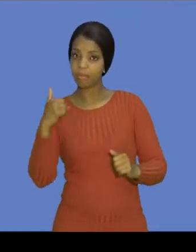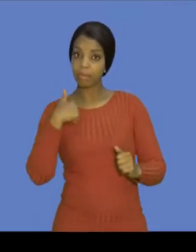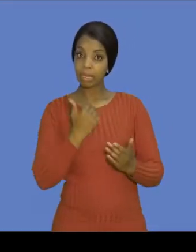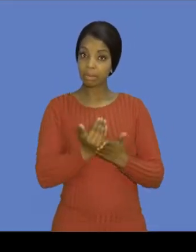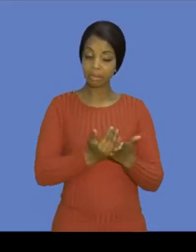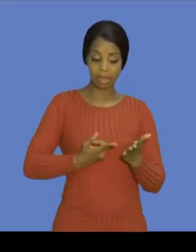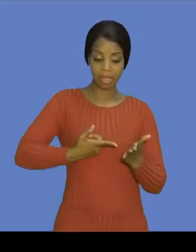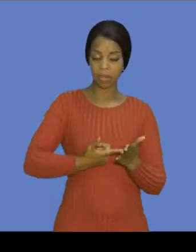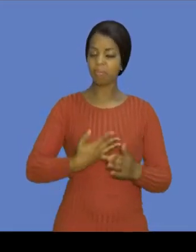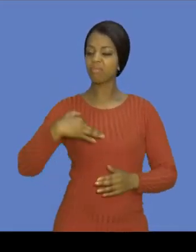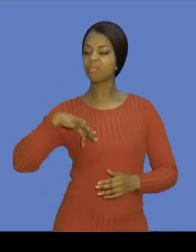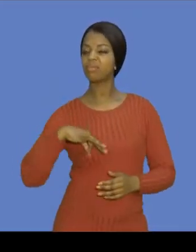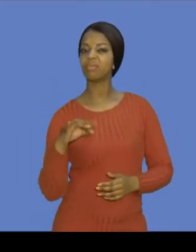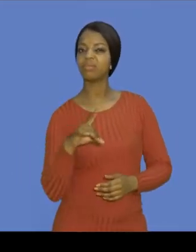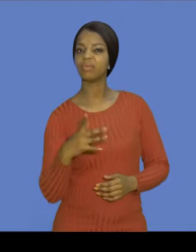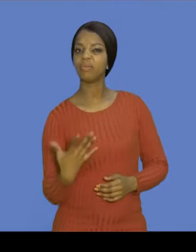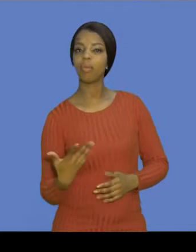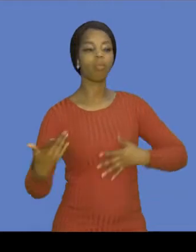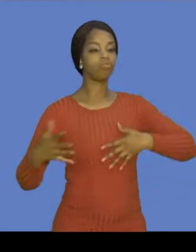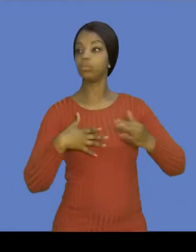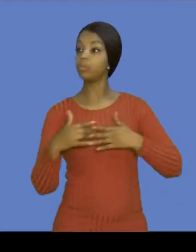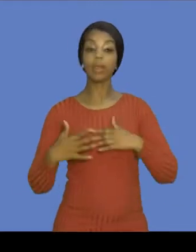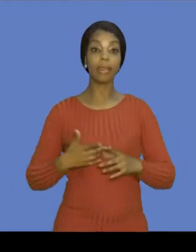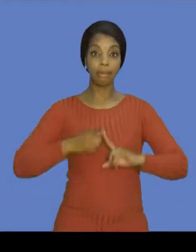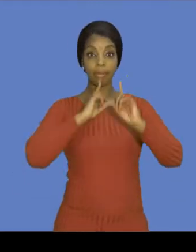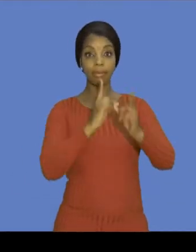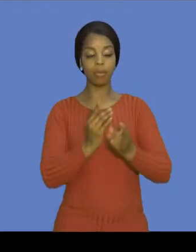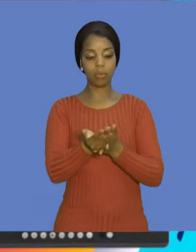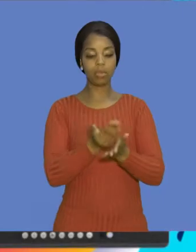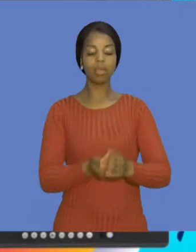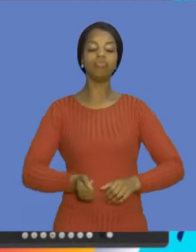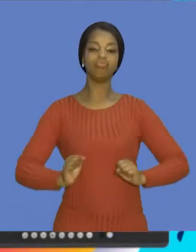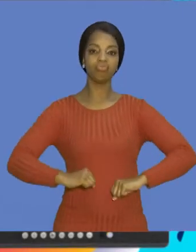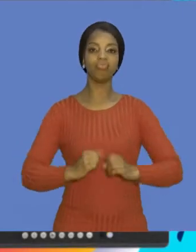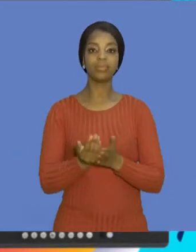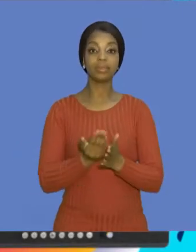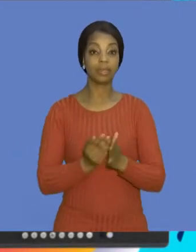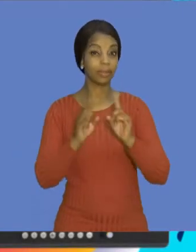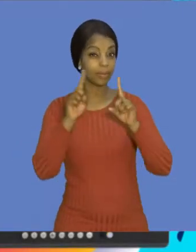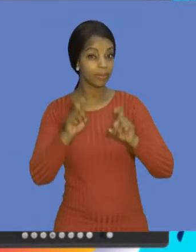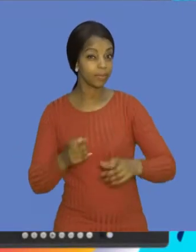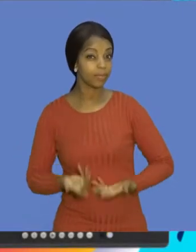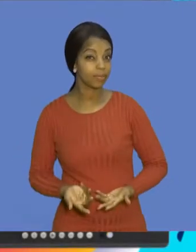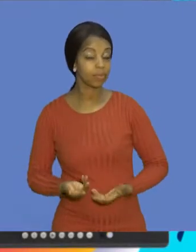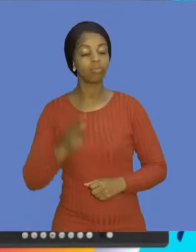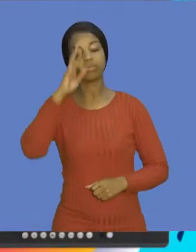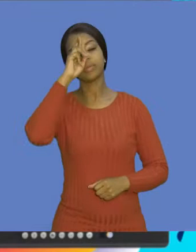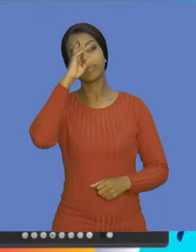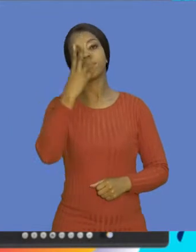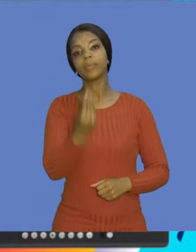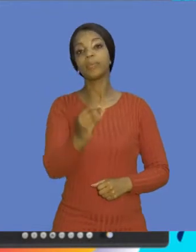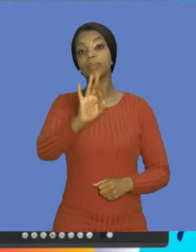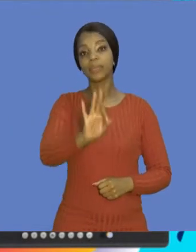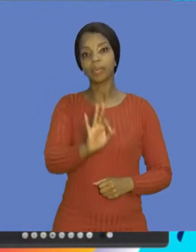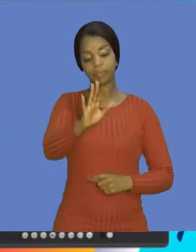Or do you just take whichever one that comes your way? And remember, you have three types that you can choose from. It can be your simple